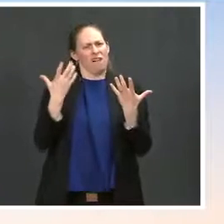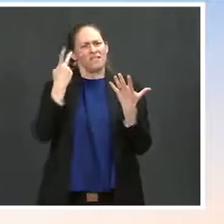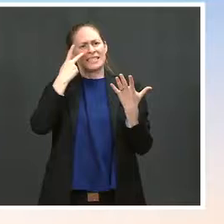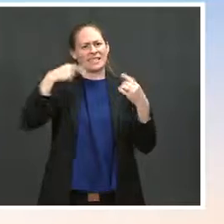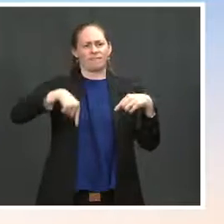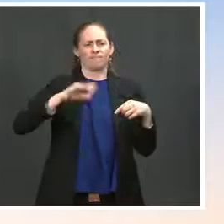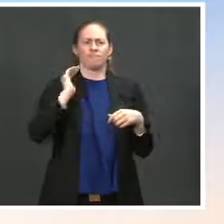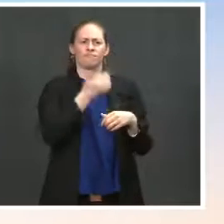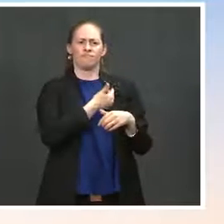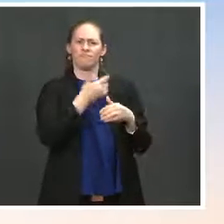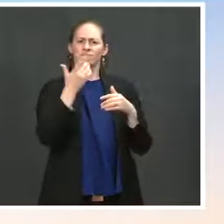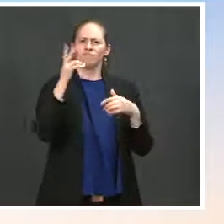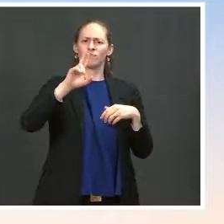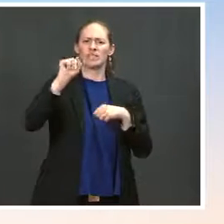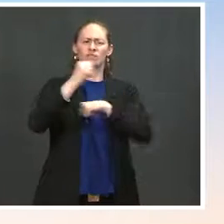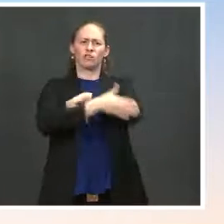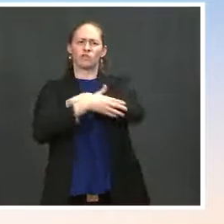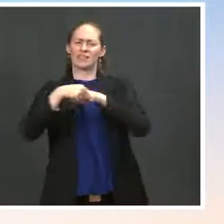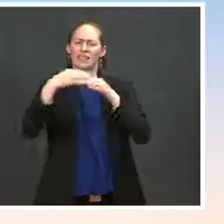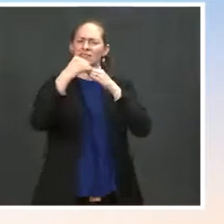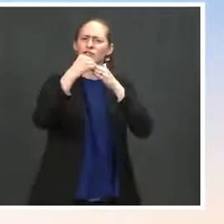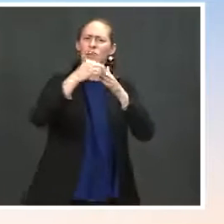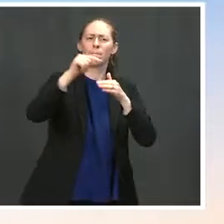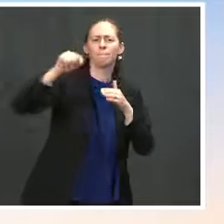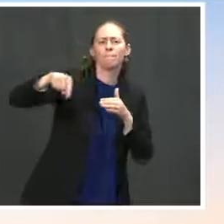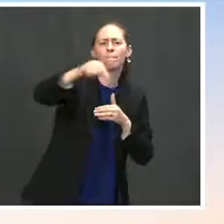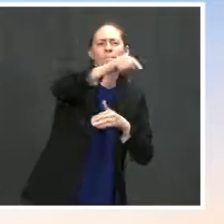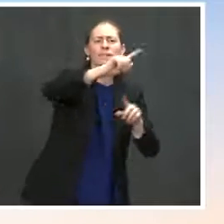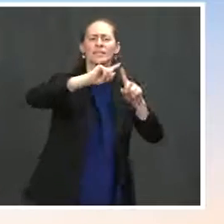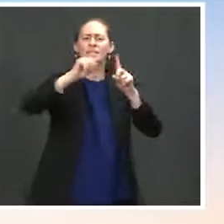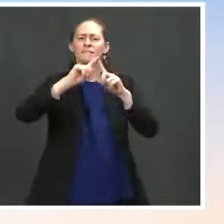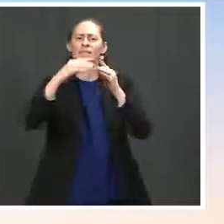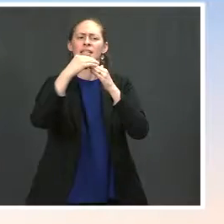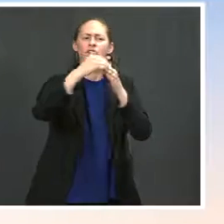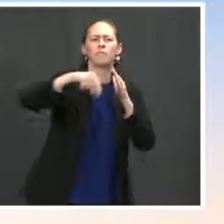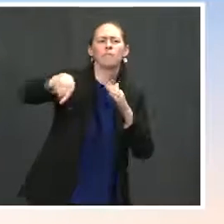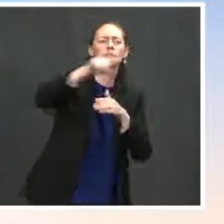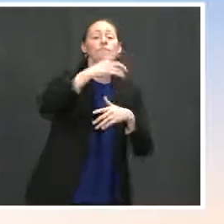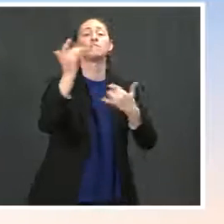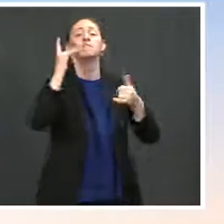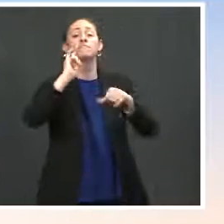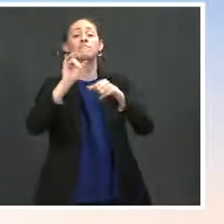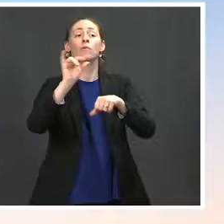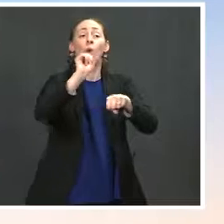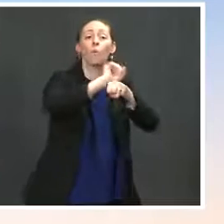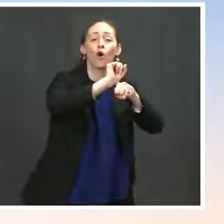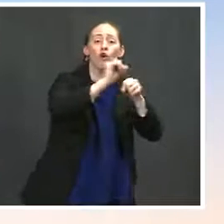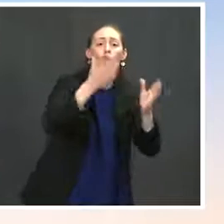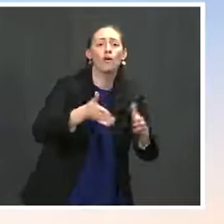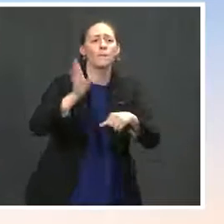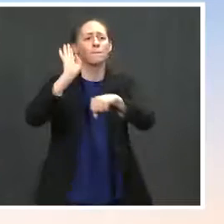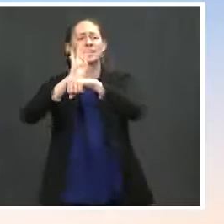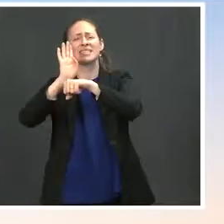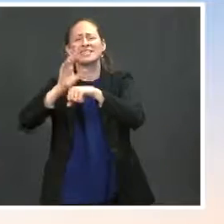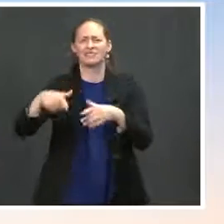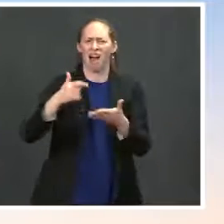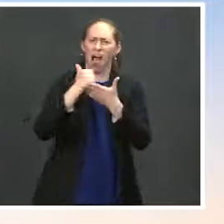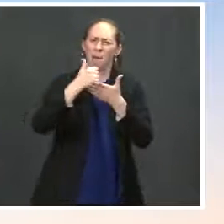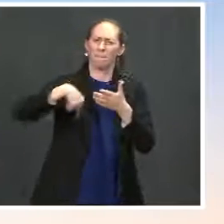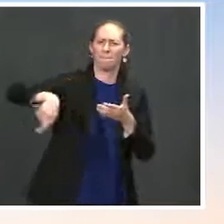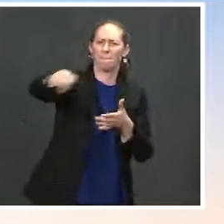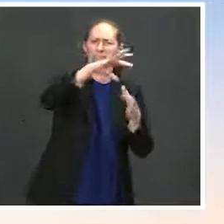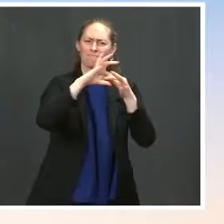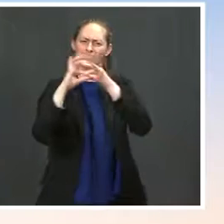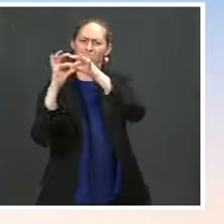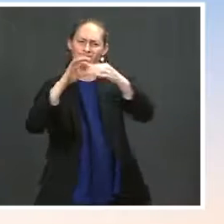to date and positions American workers and industry to help us tackle the climate crisis. Today's